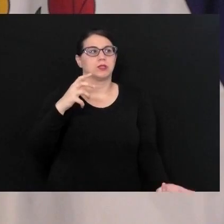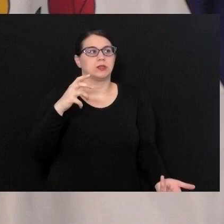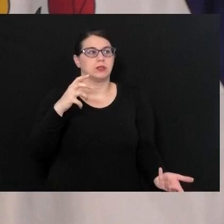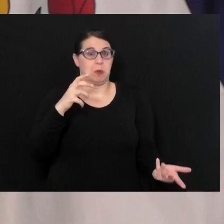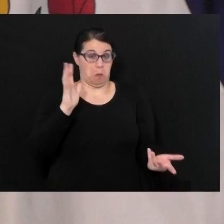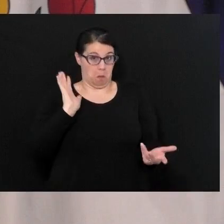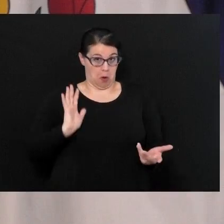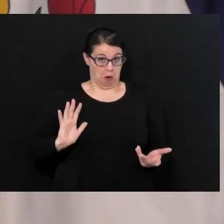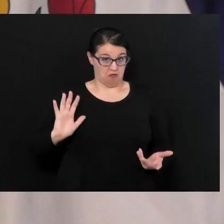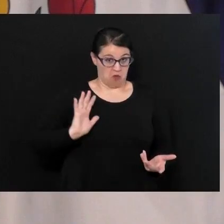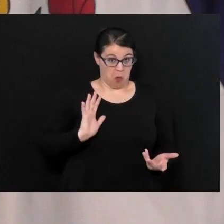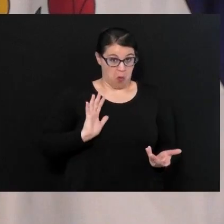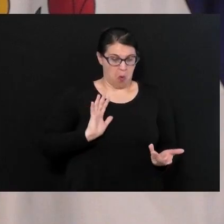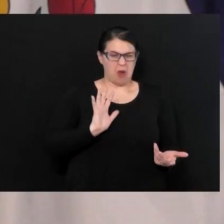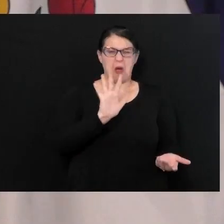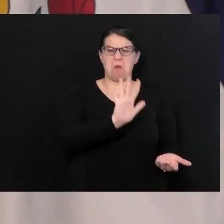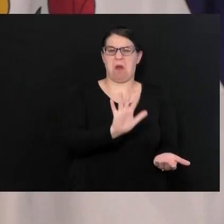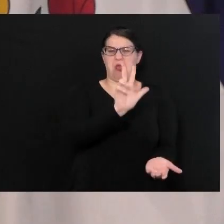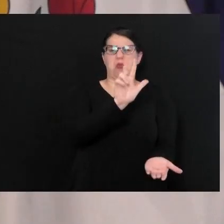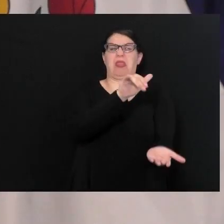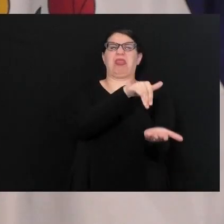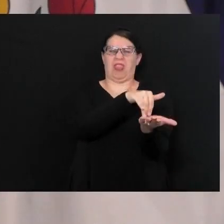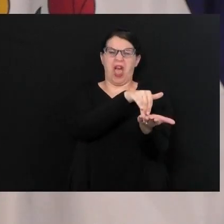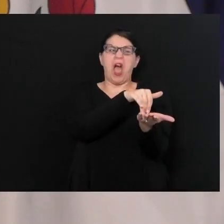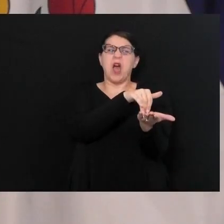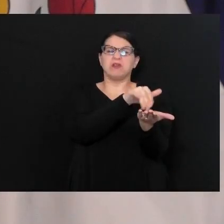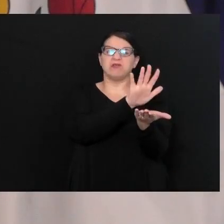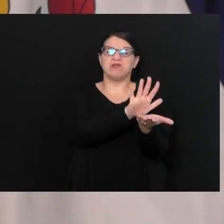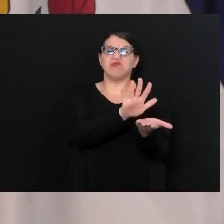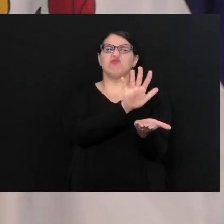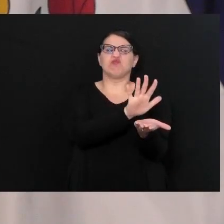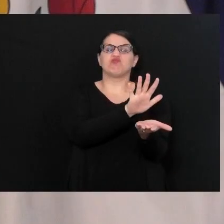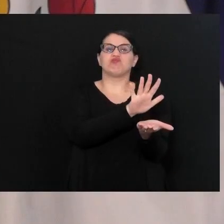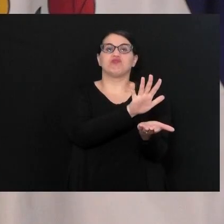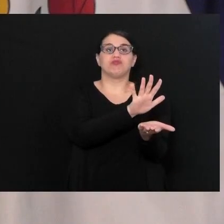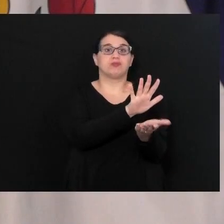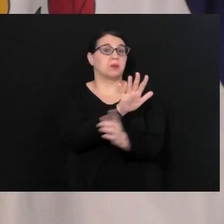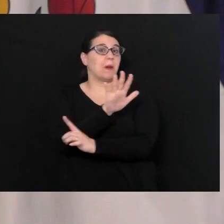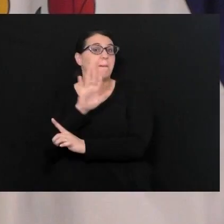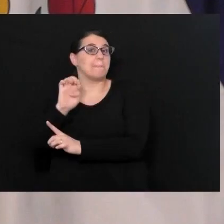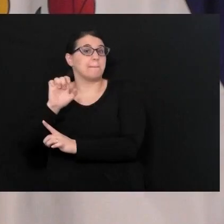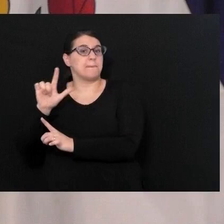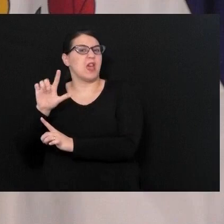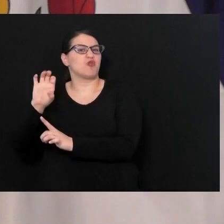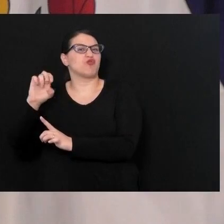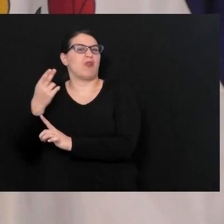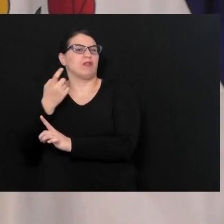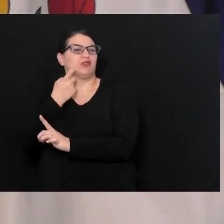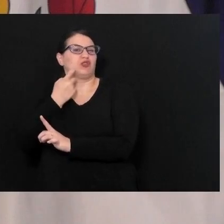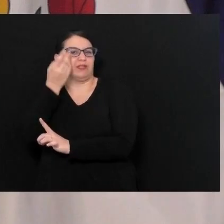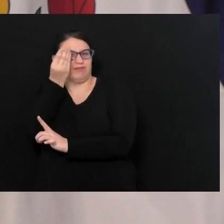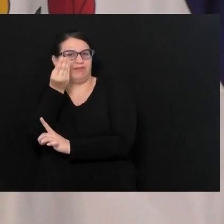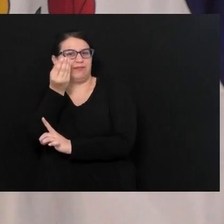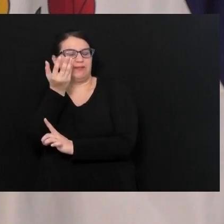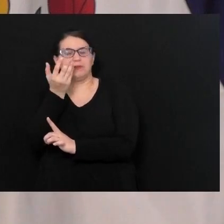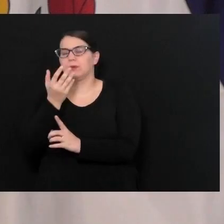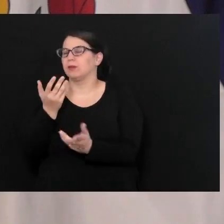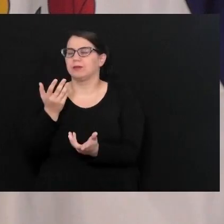at 3,000, and if you caught Bill Crouch's, I'm